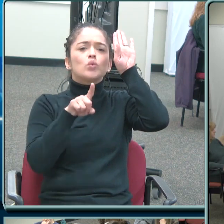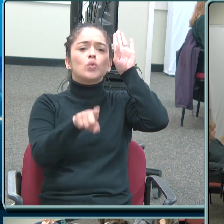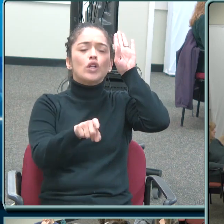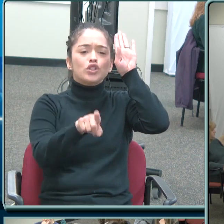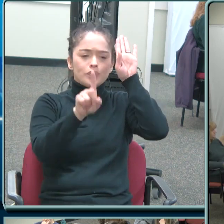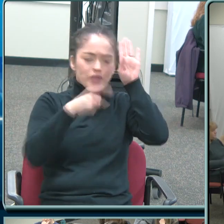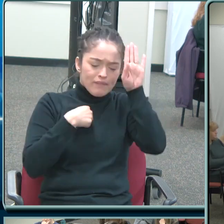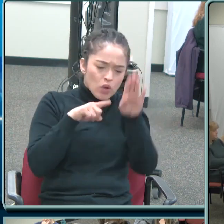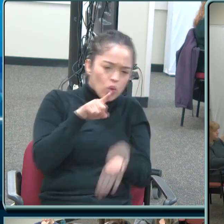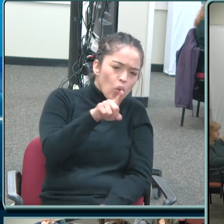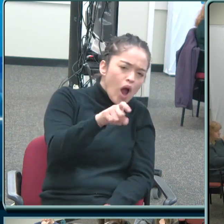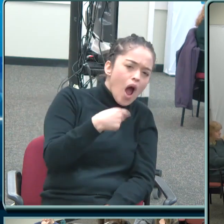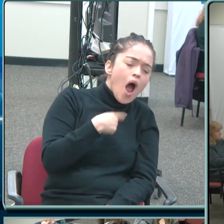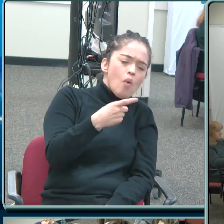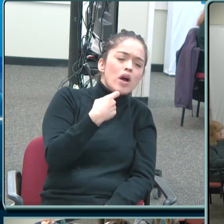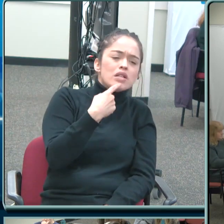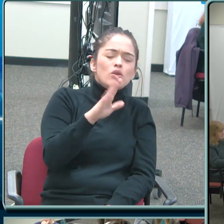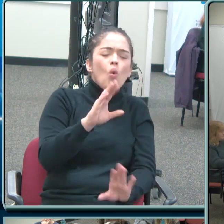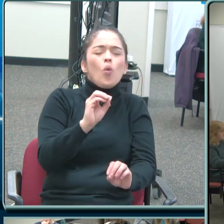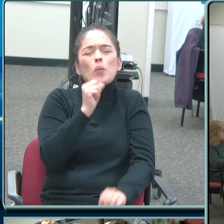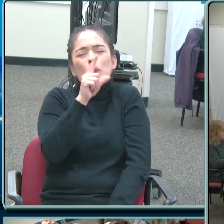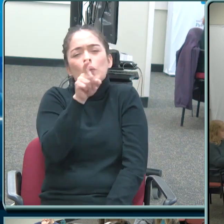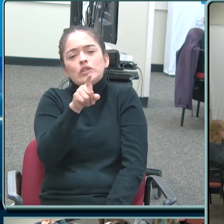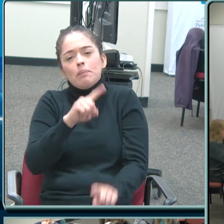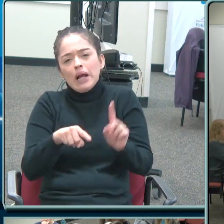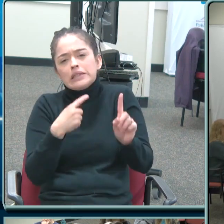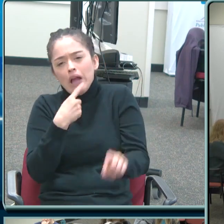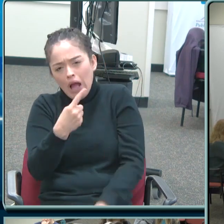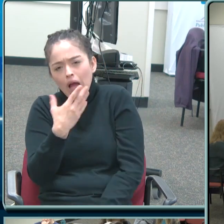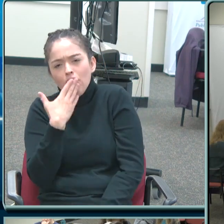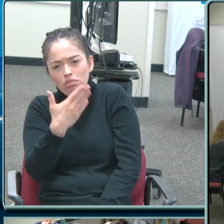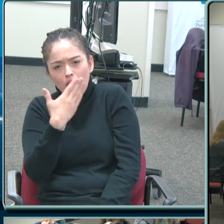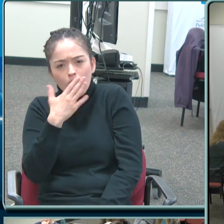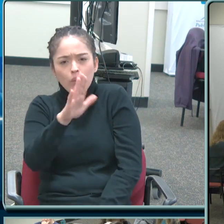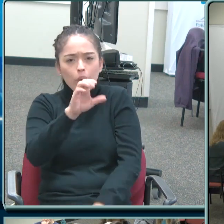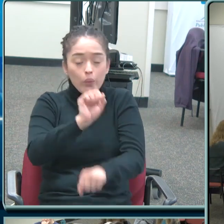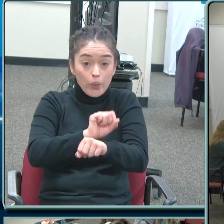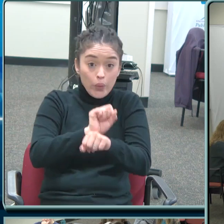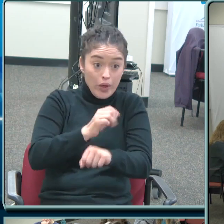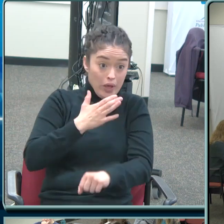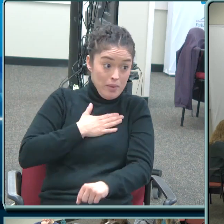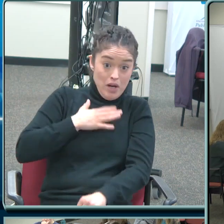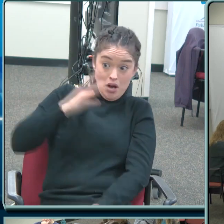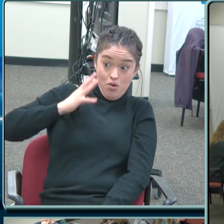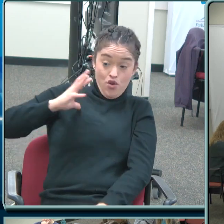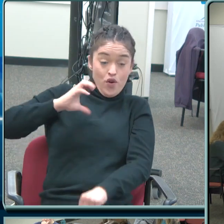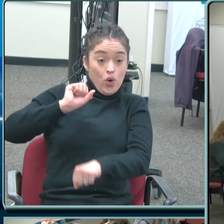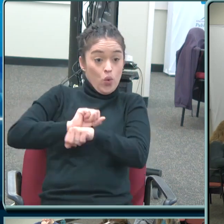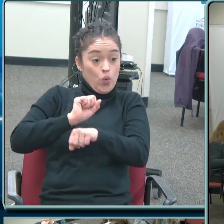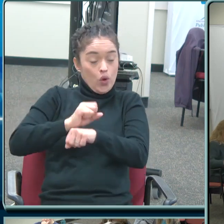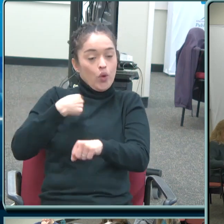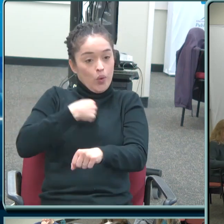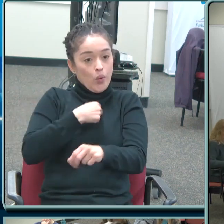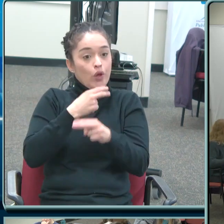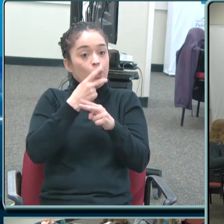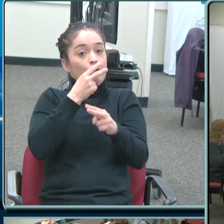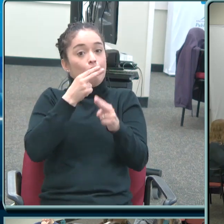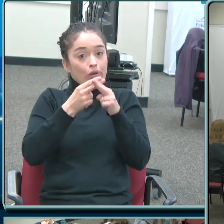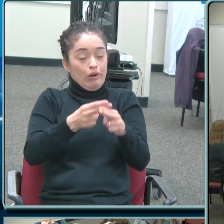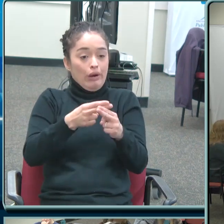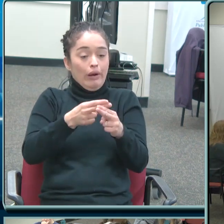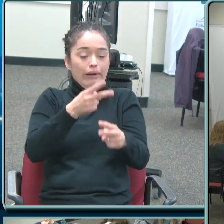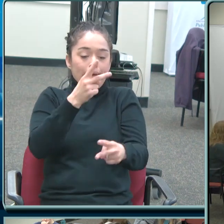I don't have a question, but I just want to say thank you for the work that you're doing. In my previous line of work, we called it keeping the axe